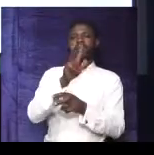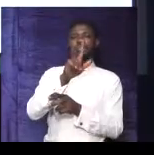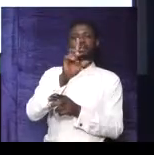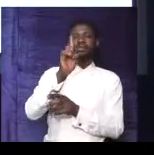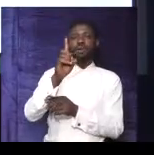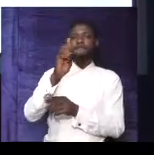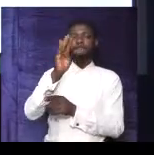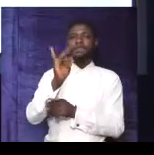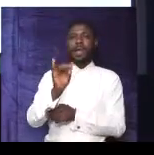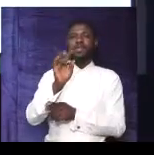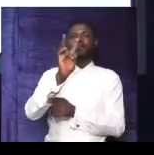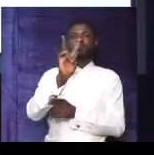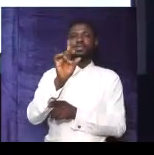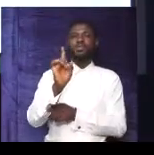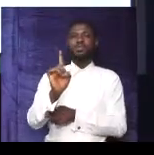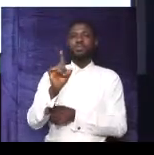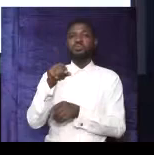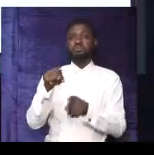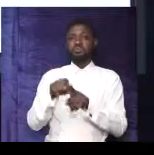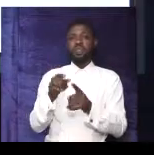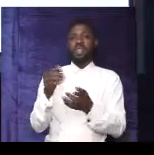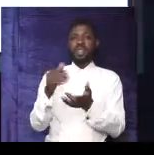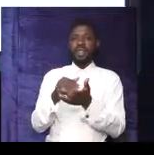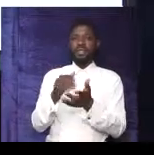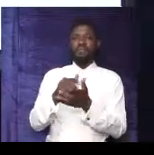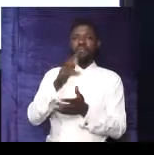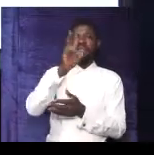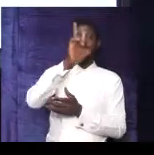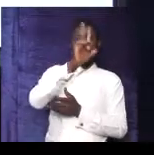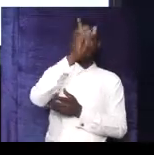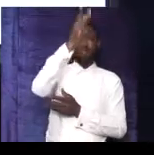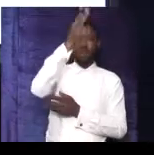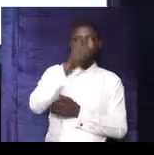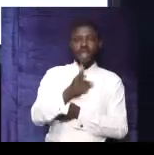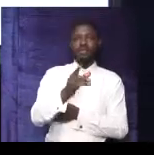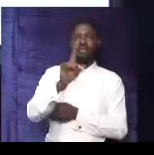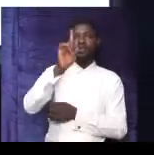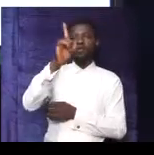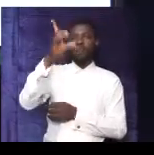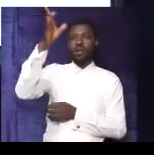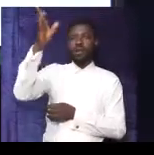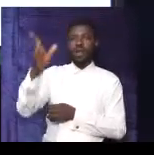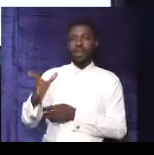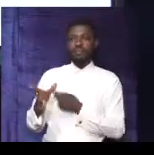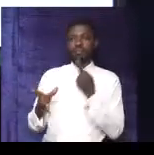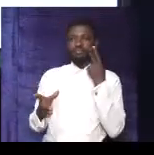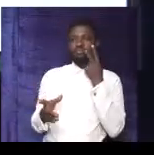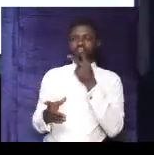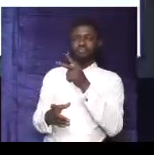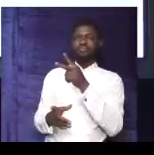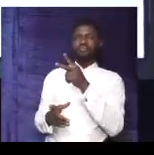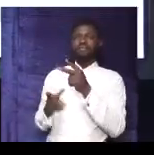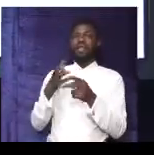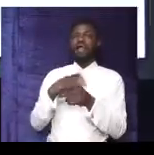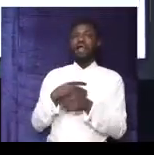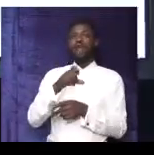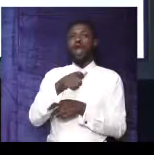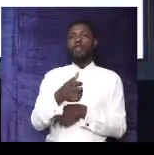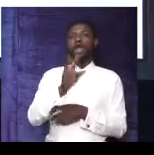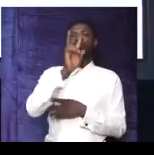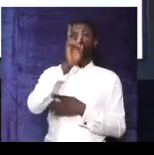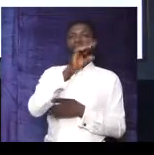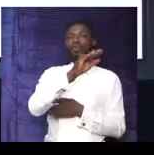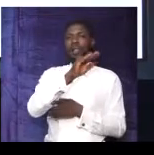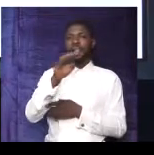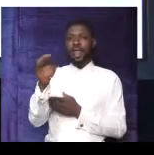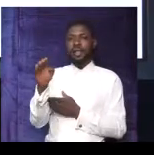multiply 31 by 21. So again, I'm going to draw 3 lines, 1 line, 3 lines, 1 line, and I'm going to draw